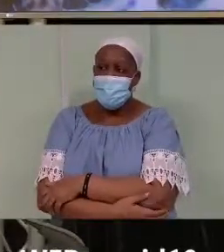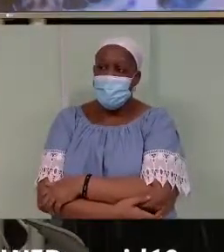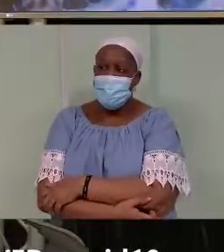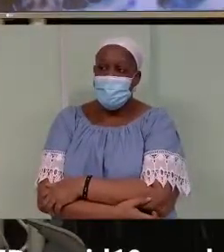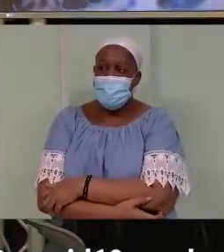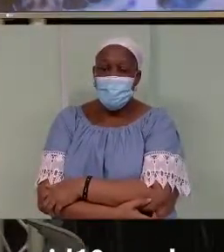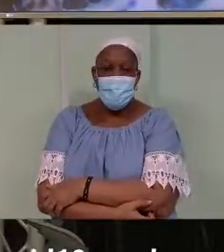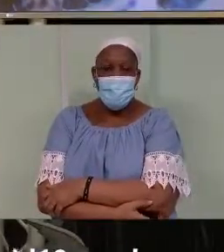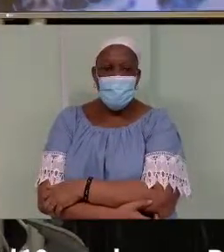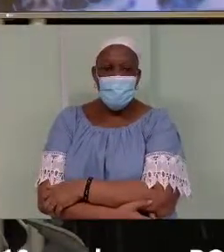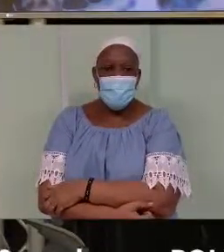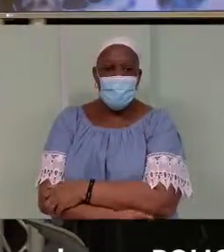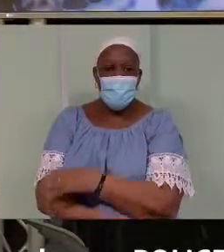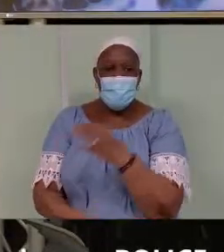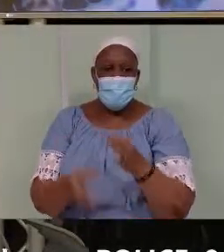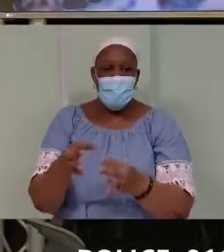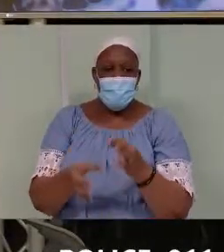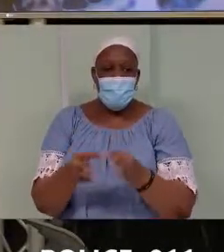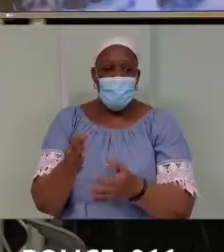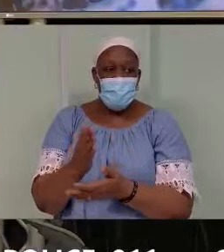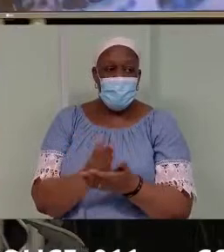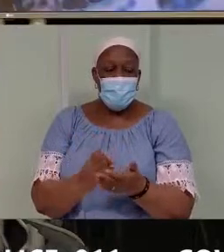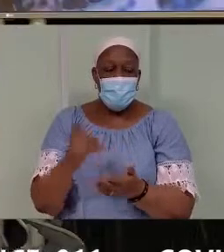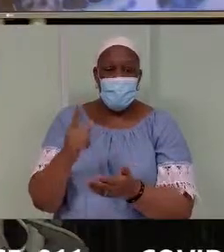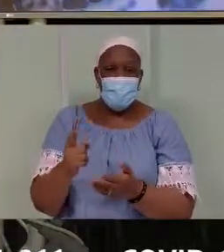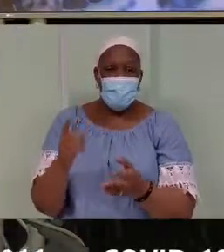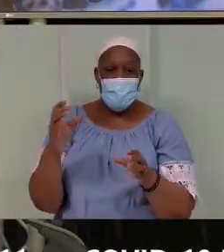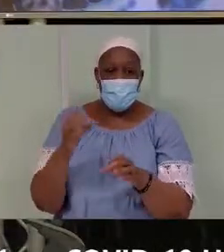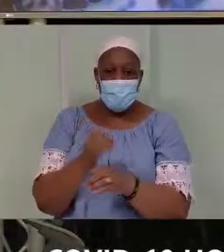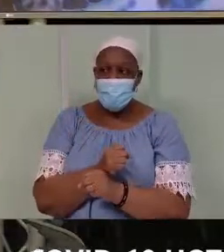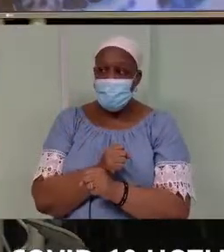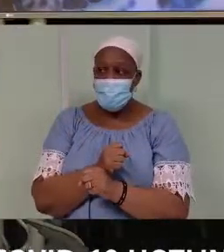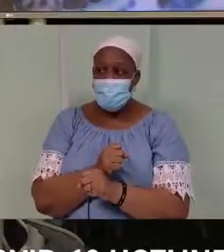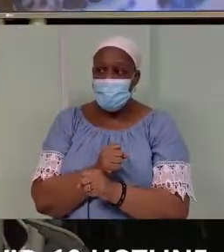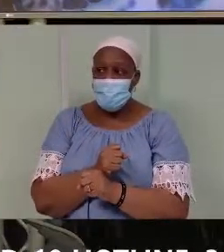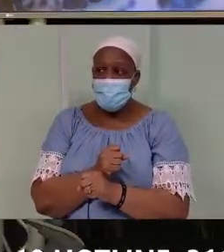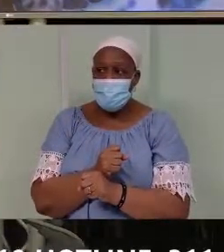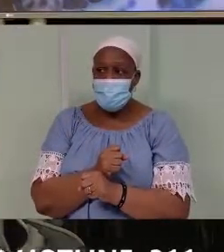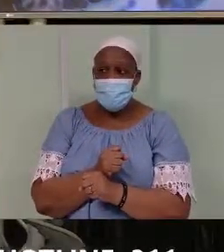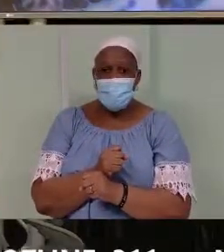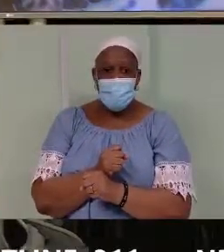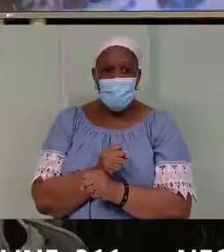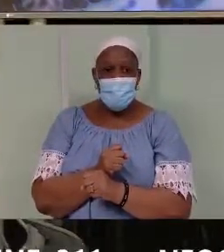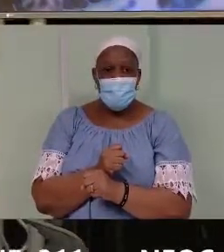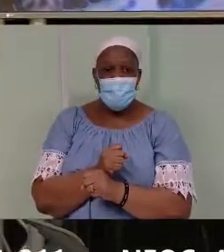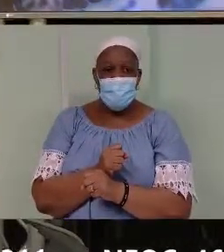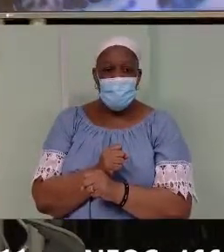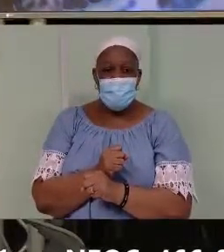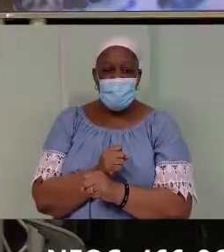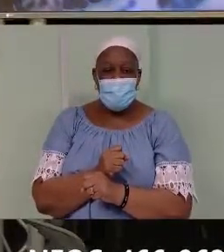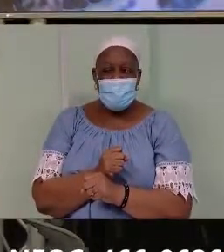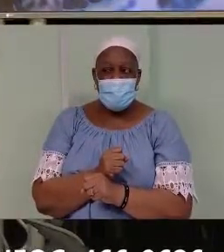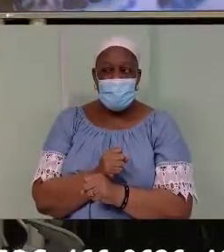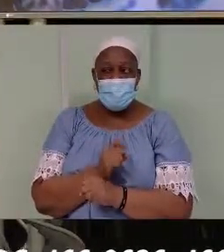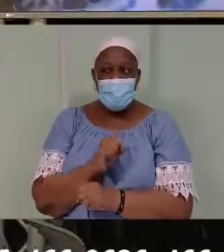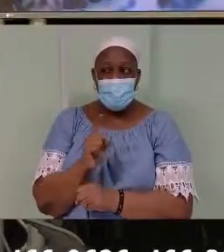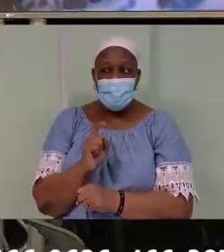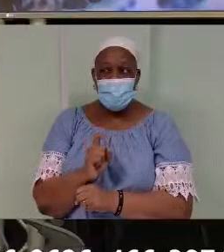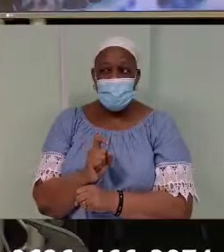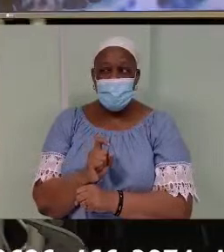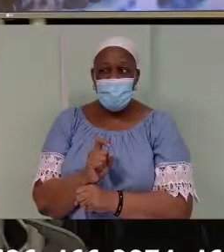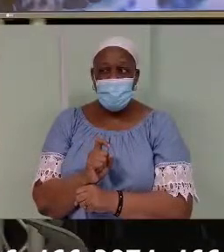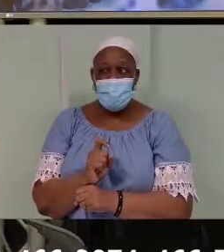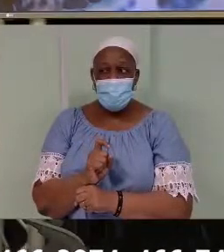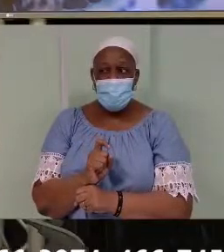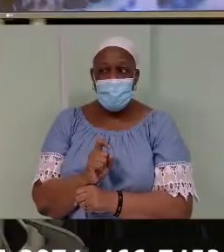from staying at the guest house apartment if it wasn't COVID approved? And the next